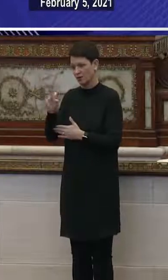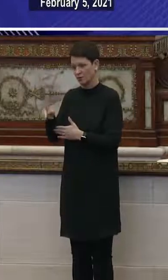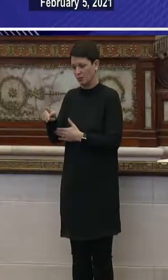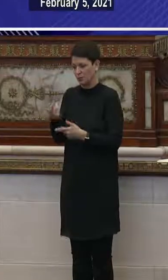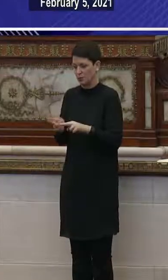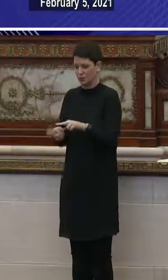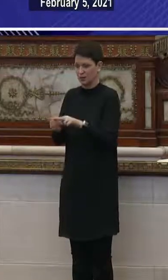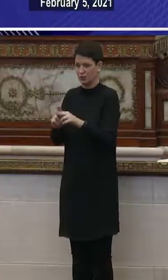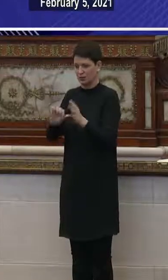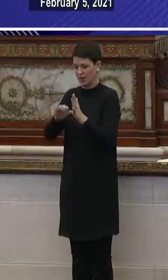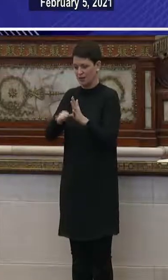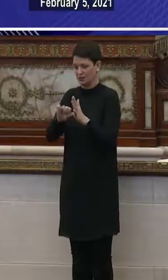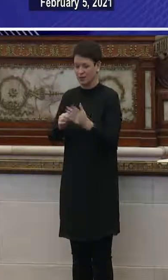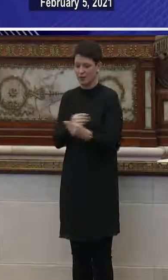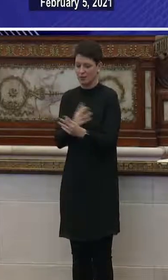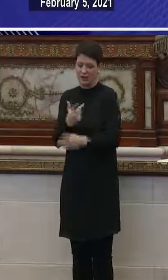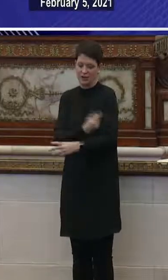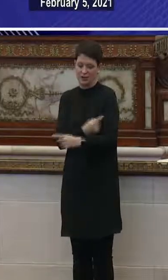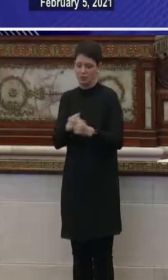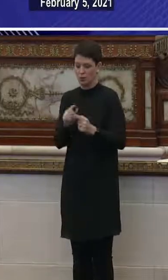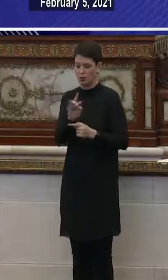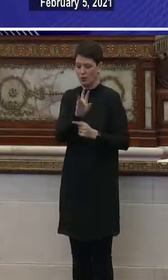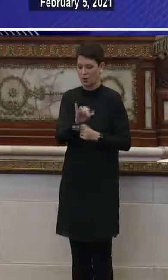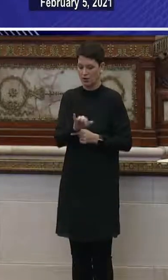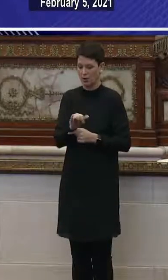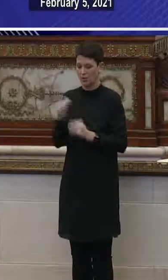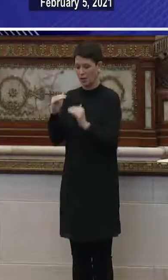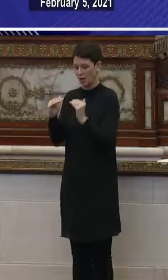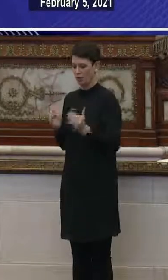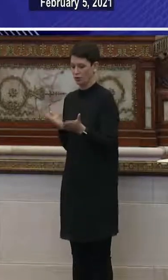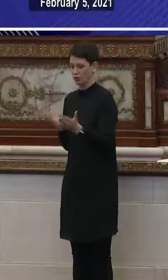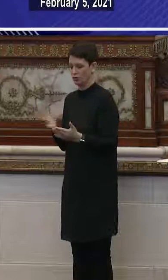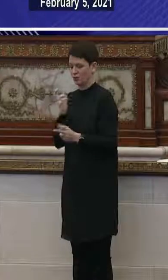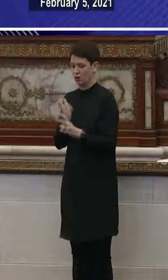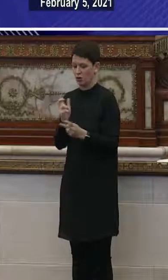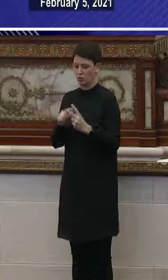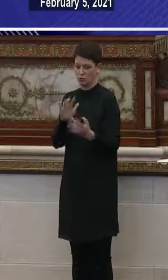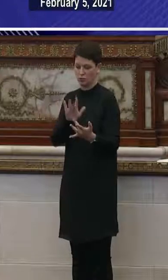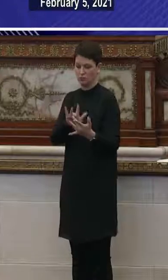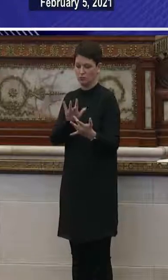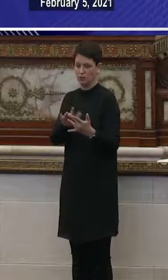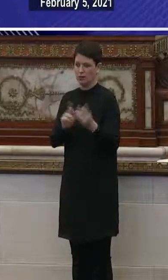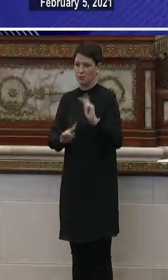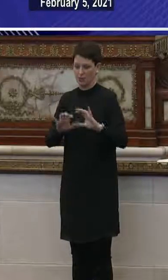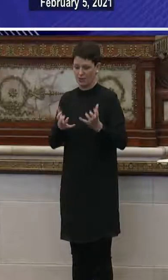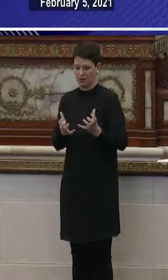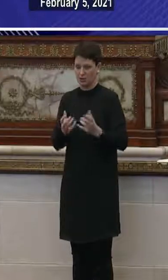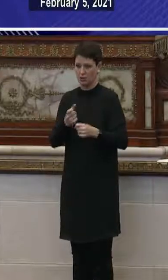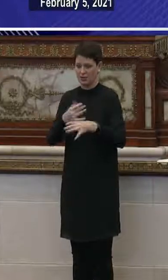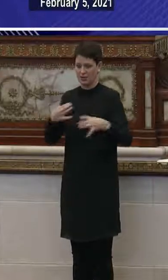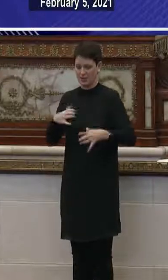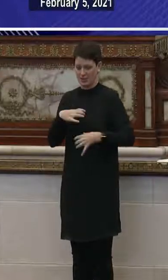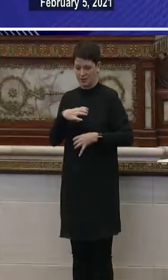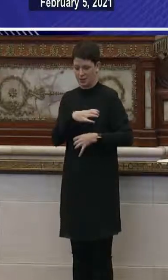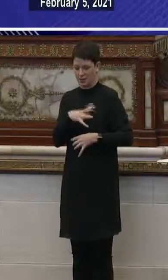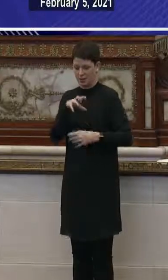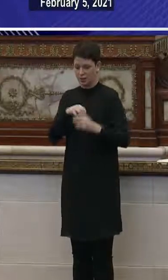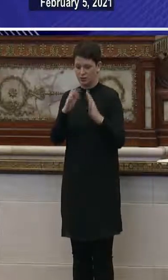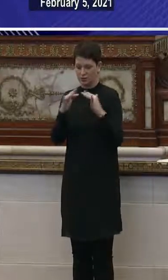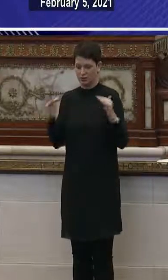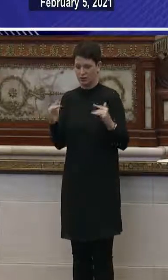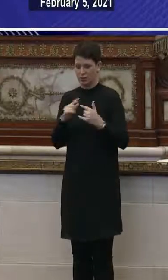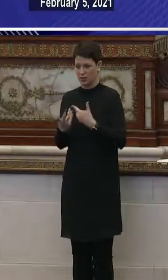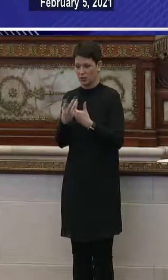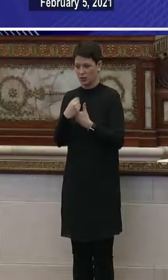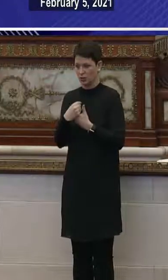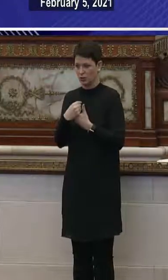increase the emphasis on providing vaccine to minority, underserved, and hard-to-reach populations. We've expanded the review committee, increased its diversity, and included